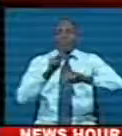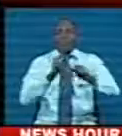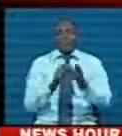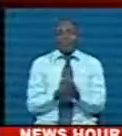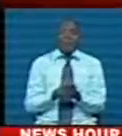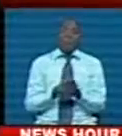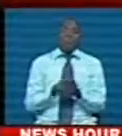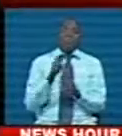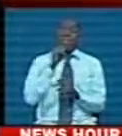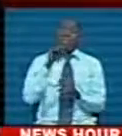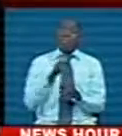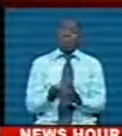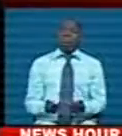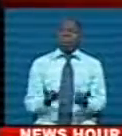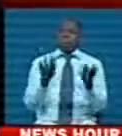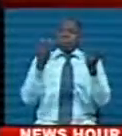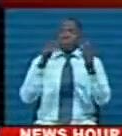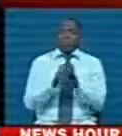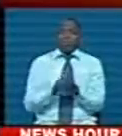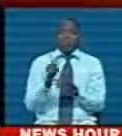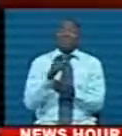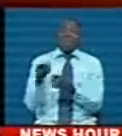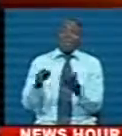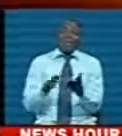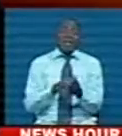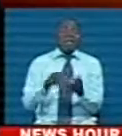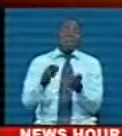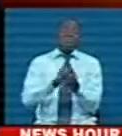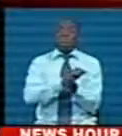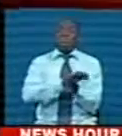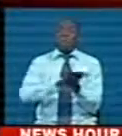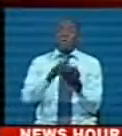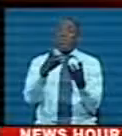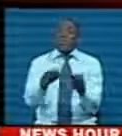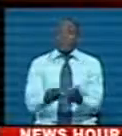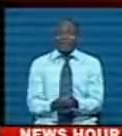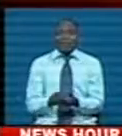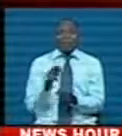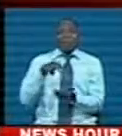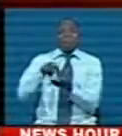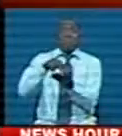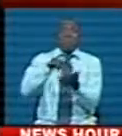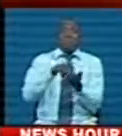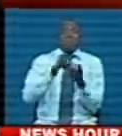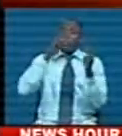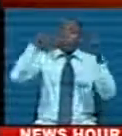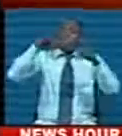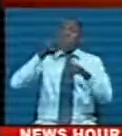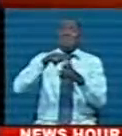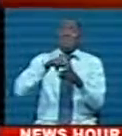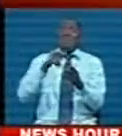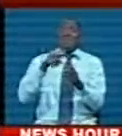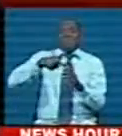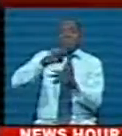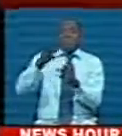caused widespread flooding. The victims were burned beyond recognition where they stood under the station's awning,